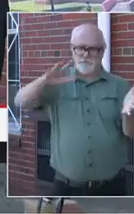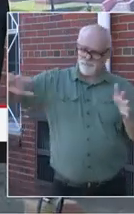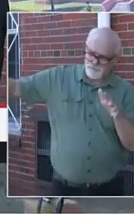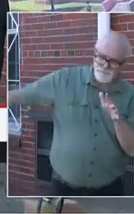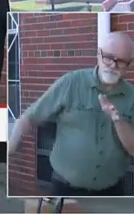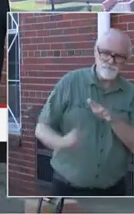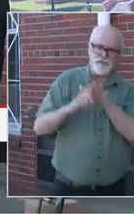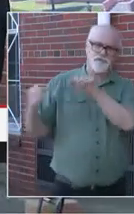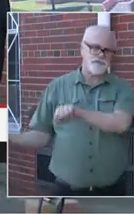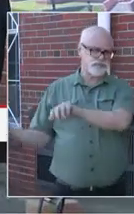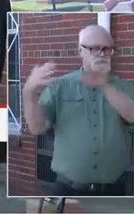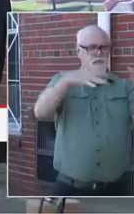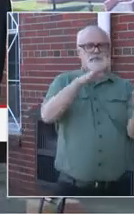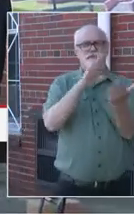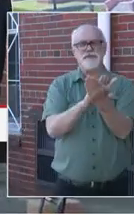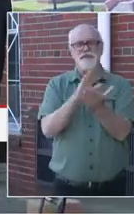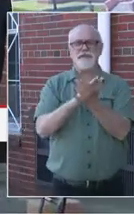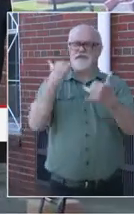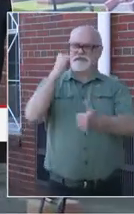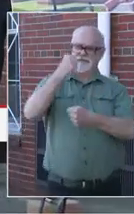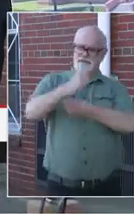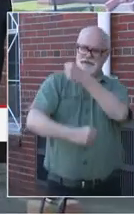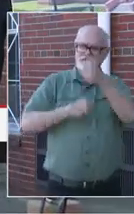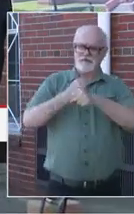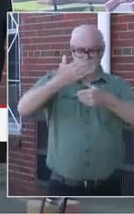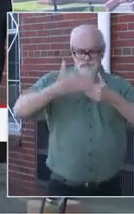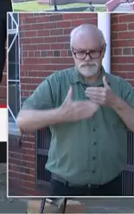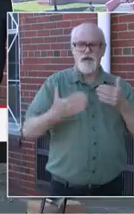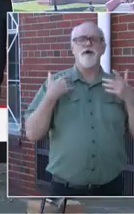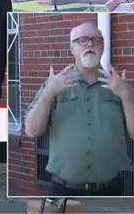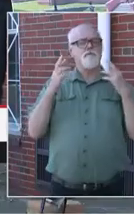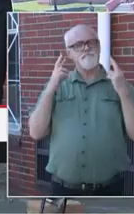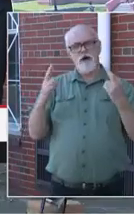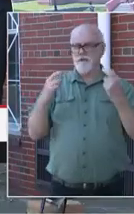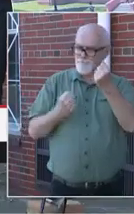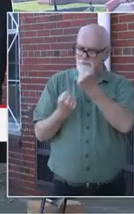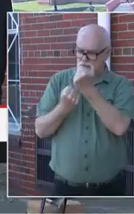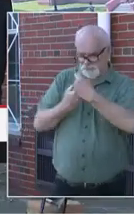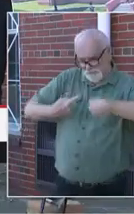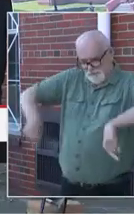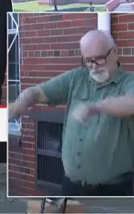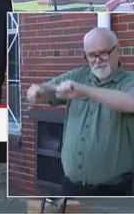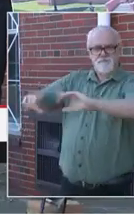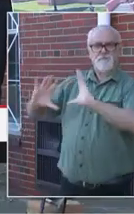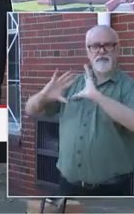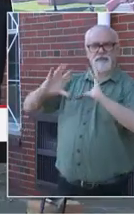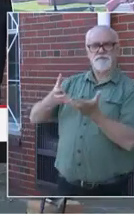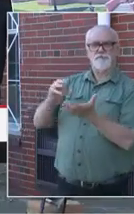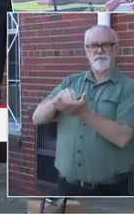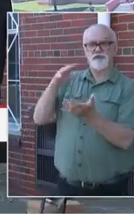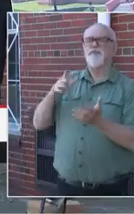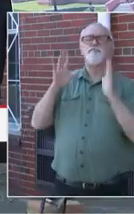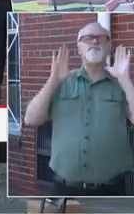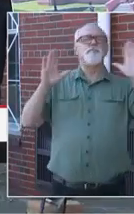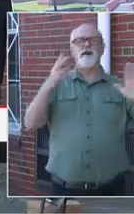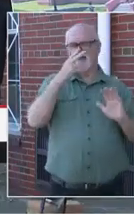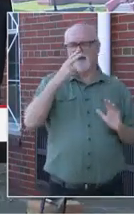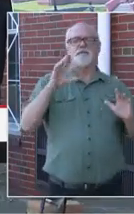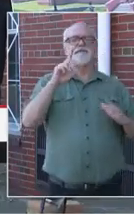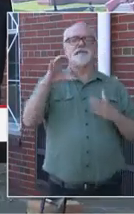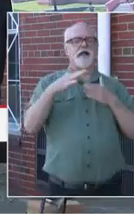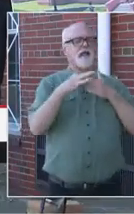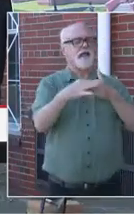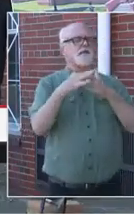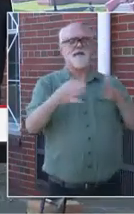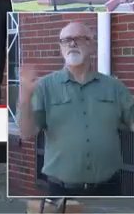thank our community and city leaders for being here, because this is a testament of what is possible when we